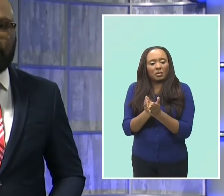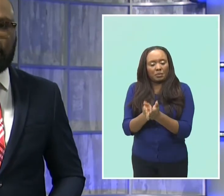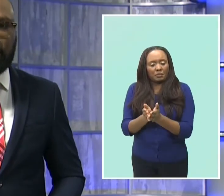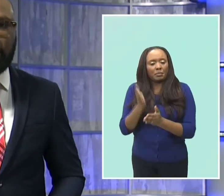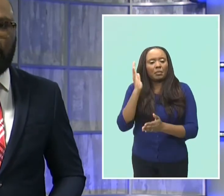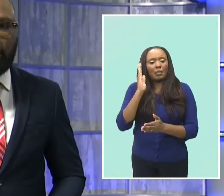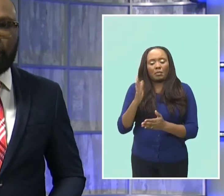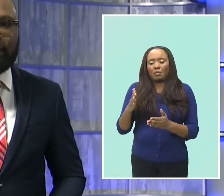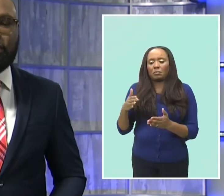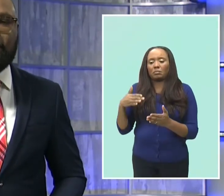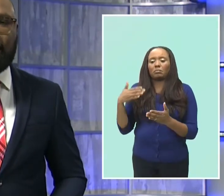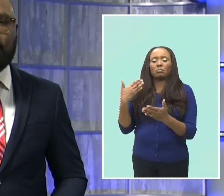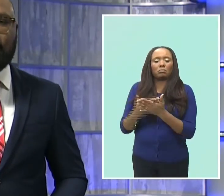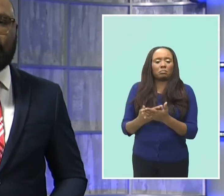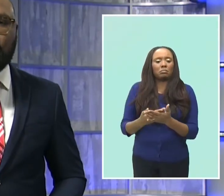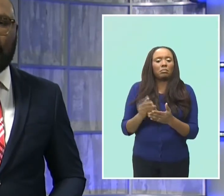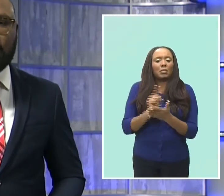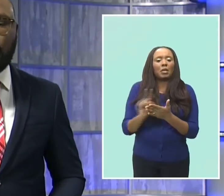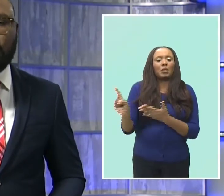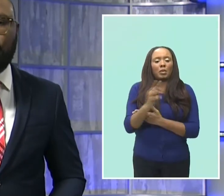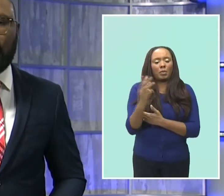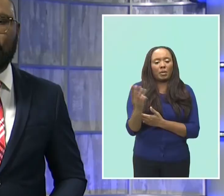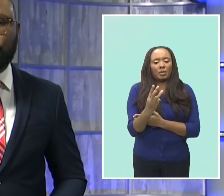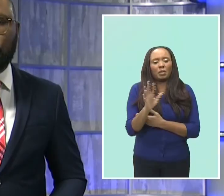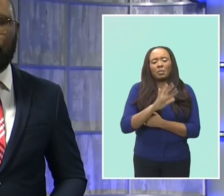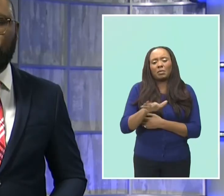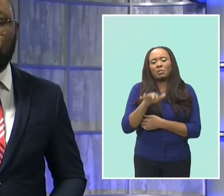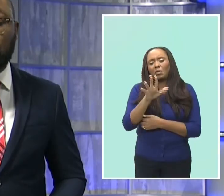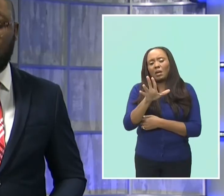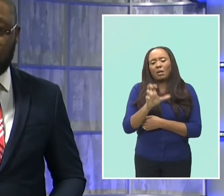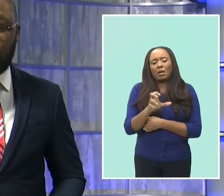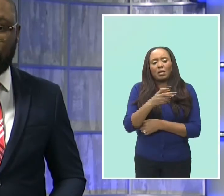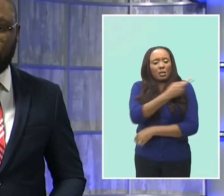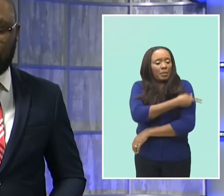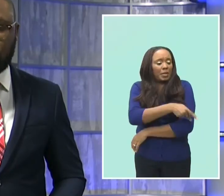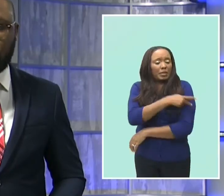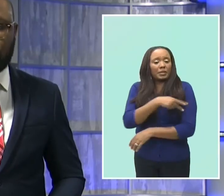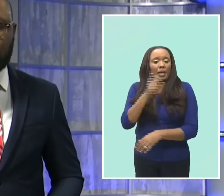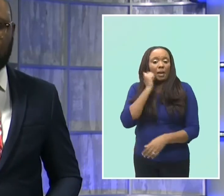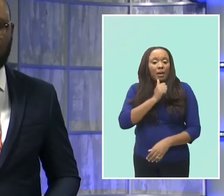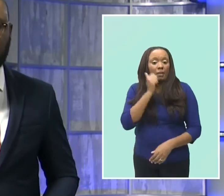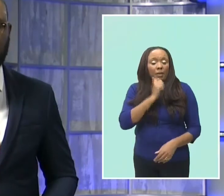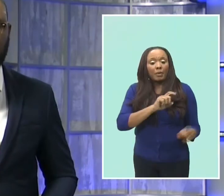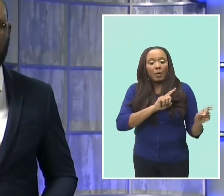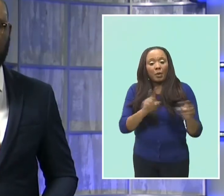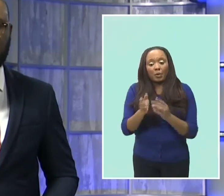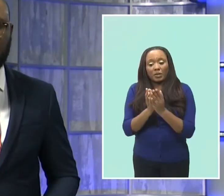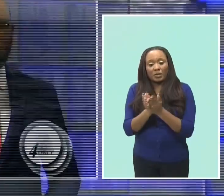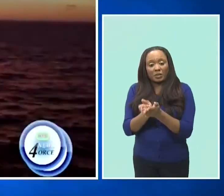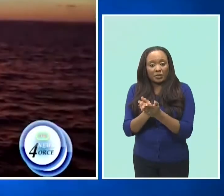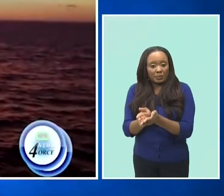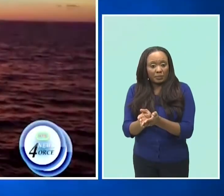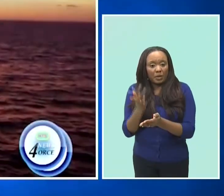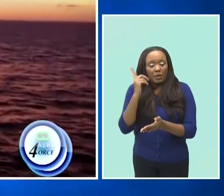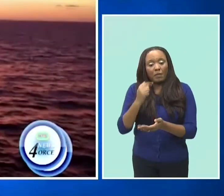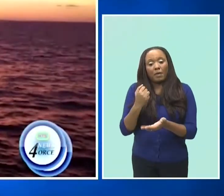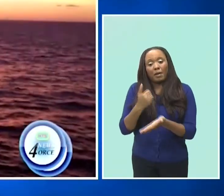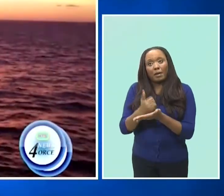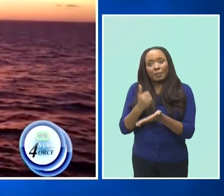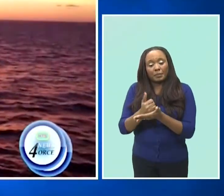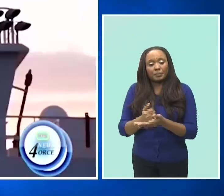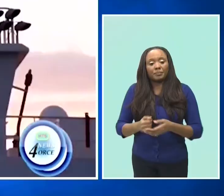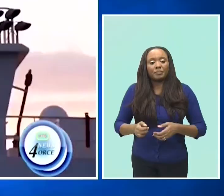next Wednesday. The ministry says it expects about 500 patients per day for that service. Although rumors about